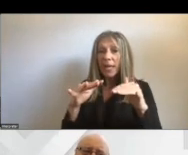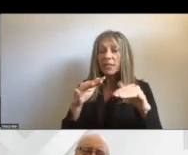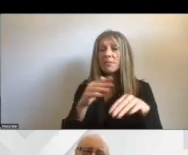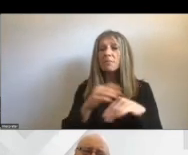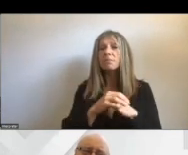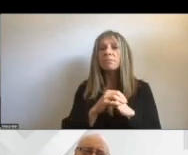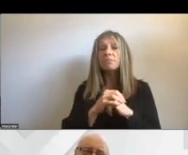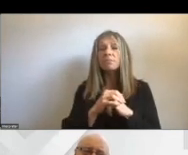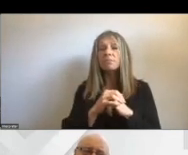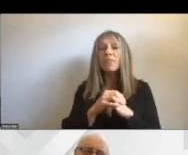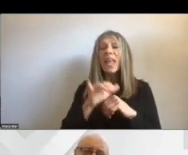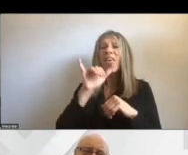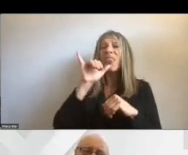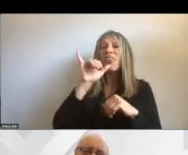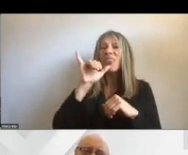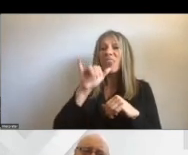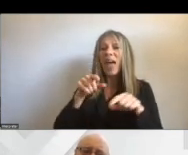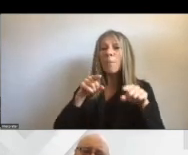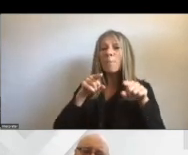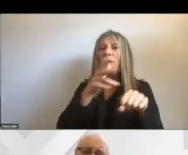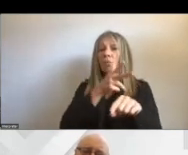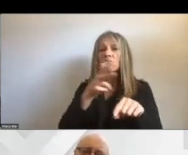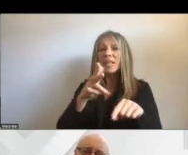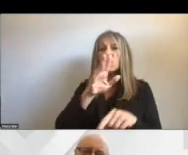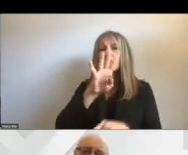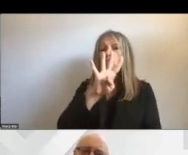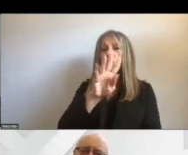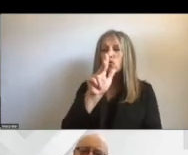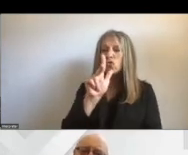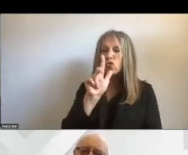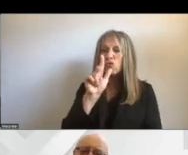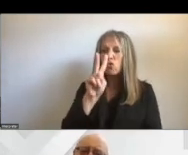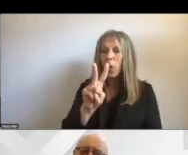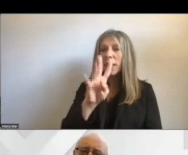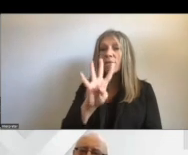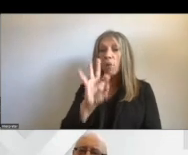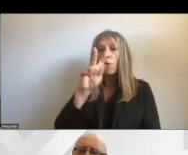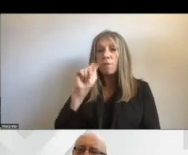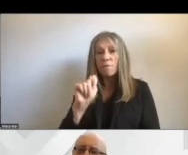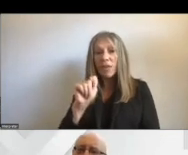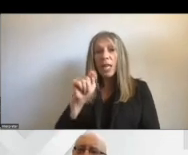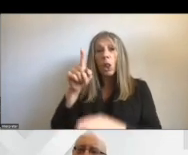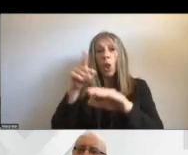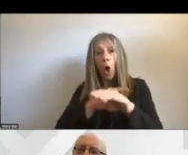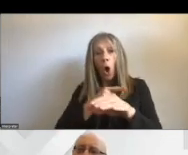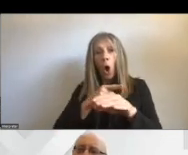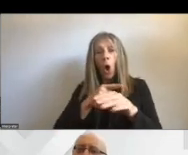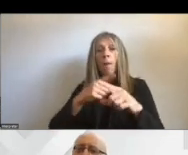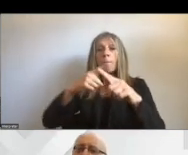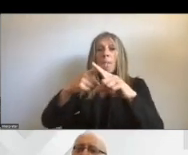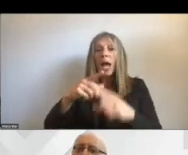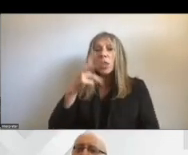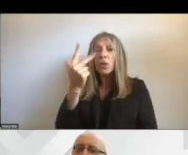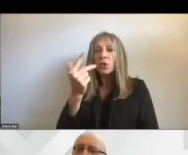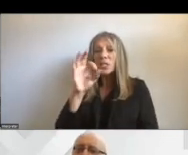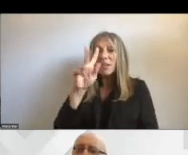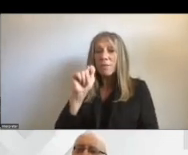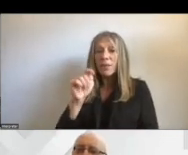all transit stops have to have a transit shelter. We don't require the shelter. But if a shelter is provided, there